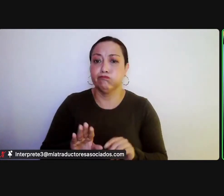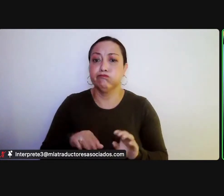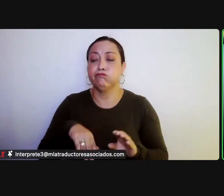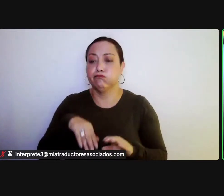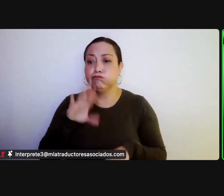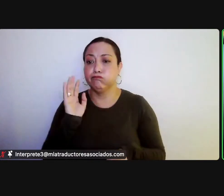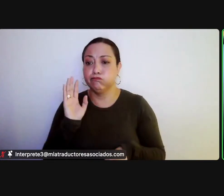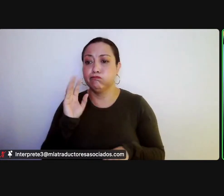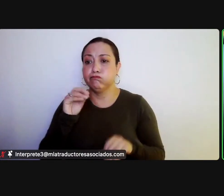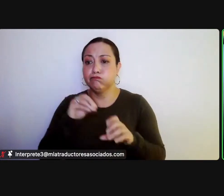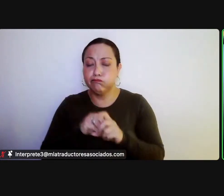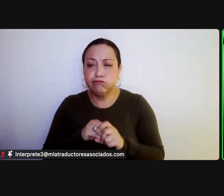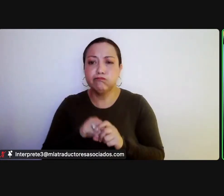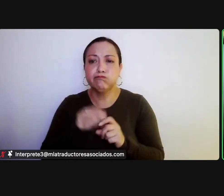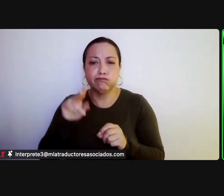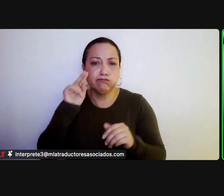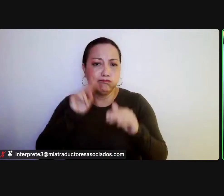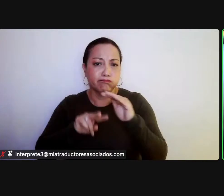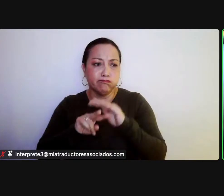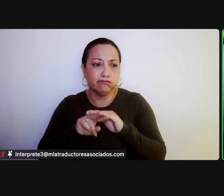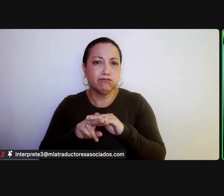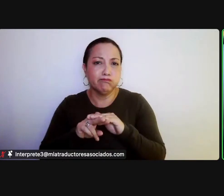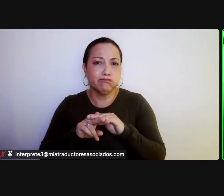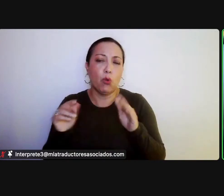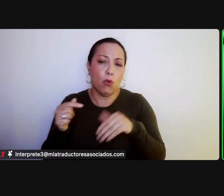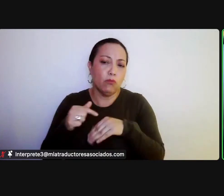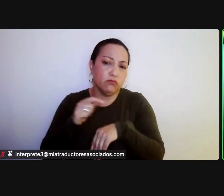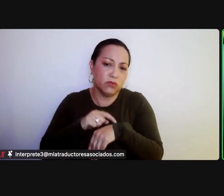developed in the last